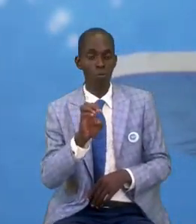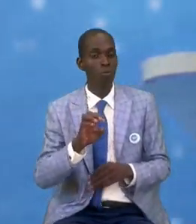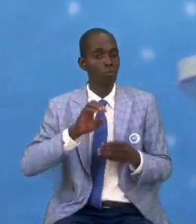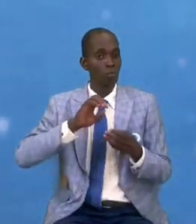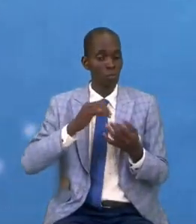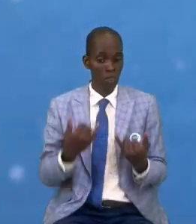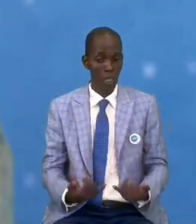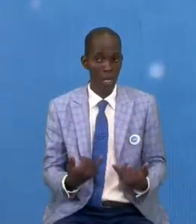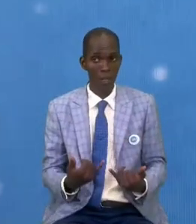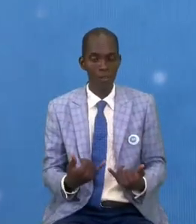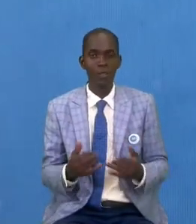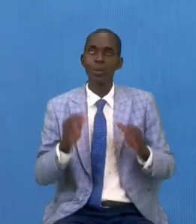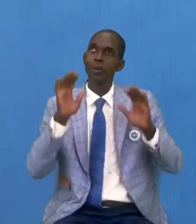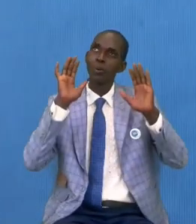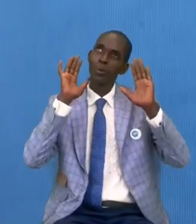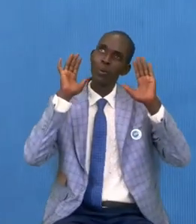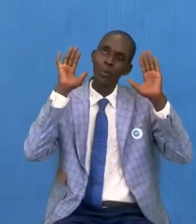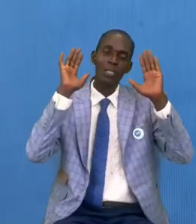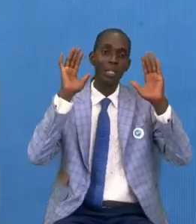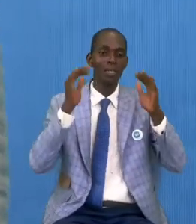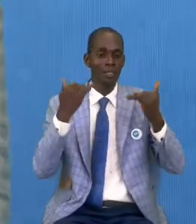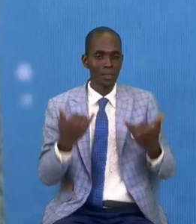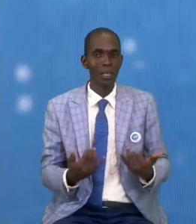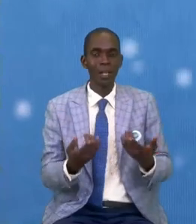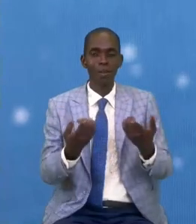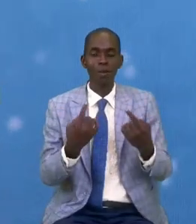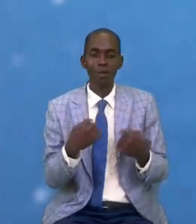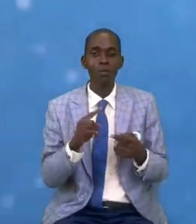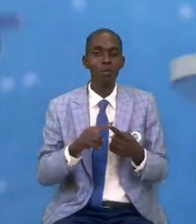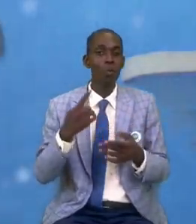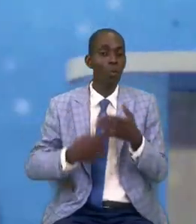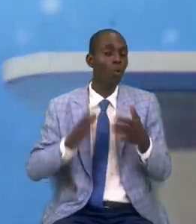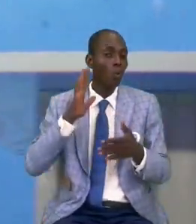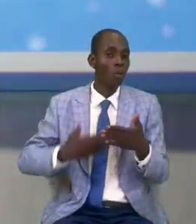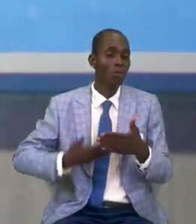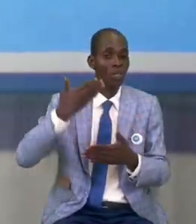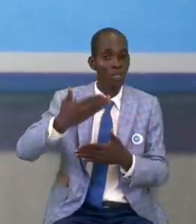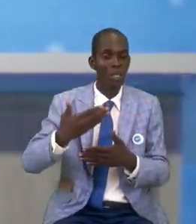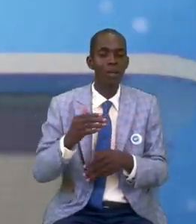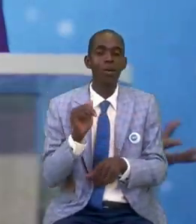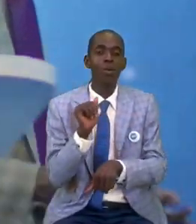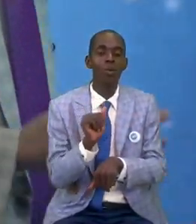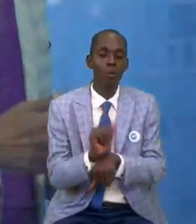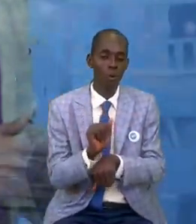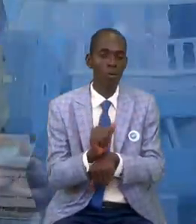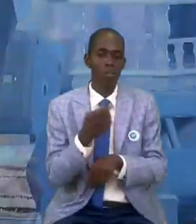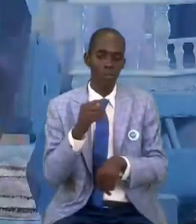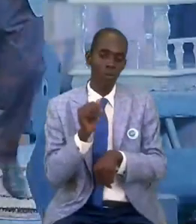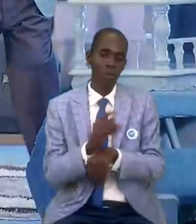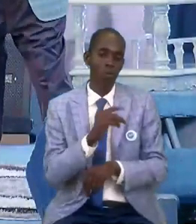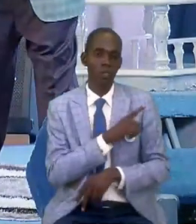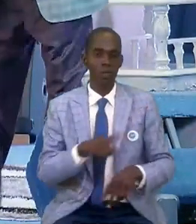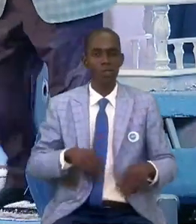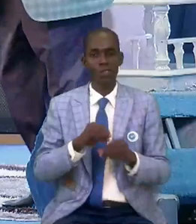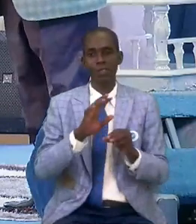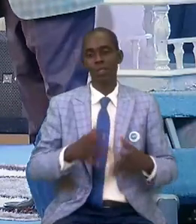follow, work, the work of the Lord in your life. The Lord has worked on you, that's why you were created, but now he's going to do